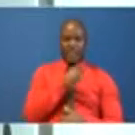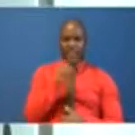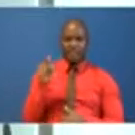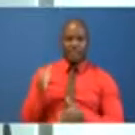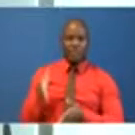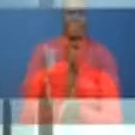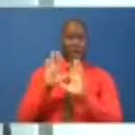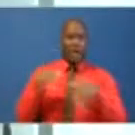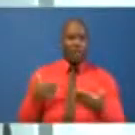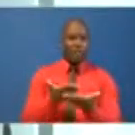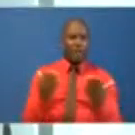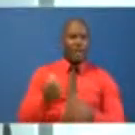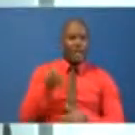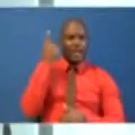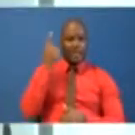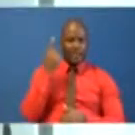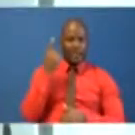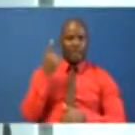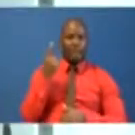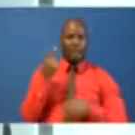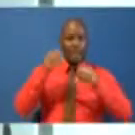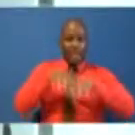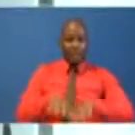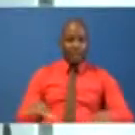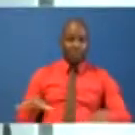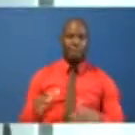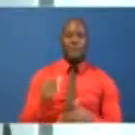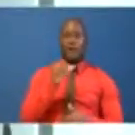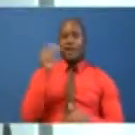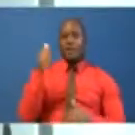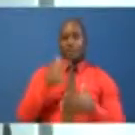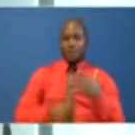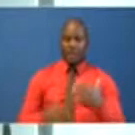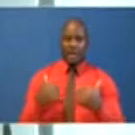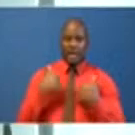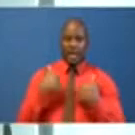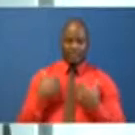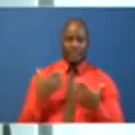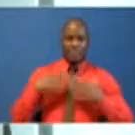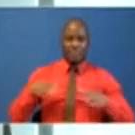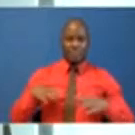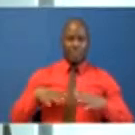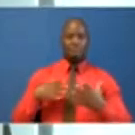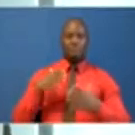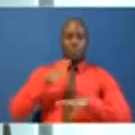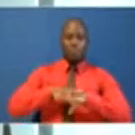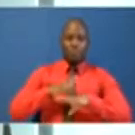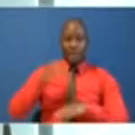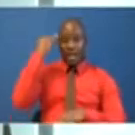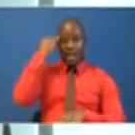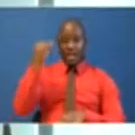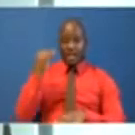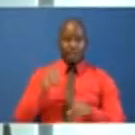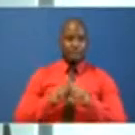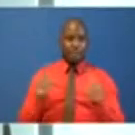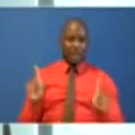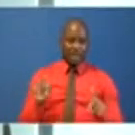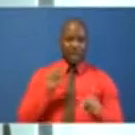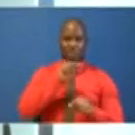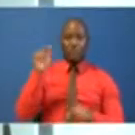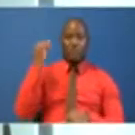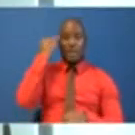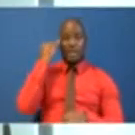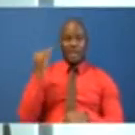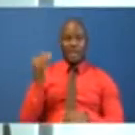dynamics how well do they understand devolution because the other thing we have is candidates with very good ideas but those